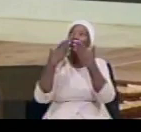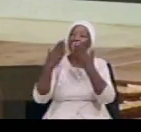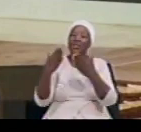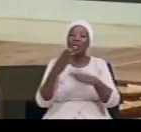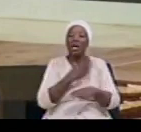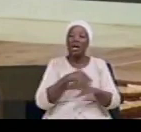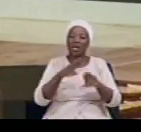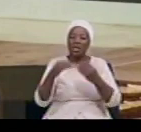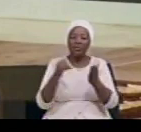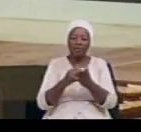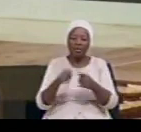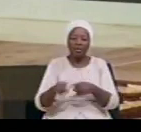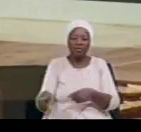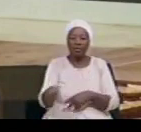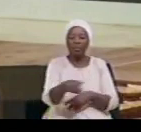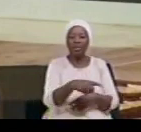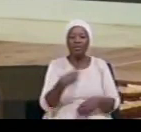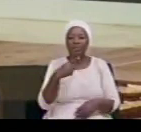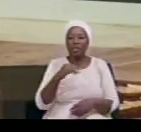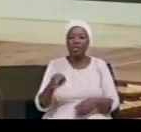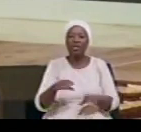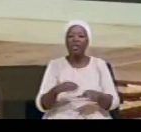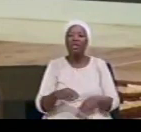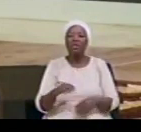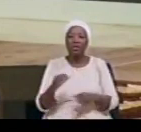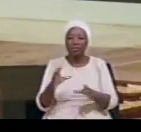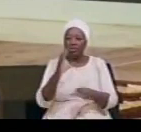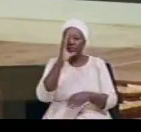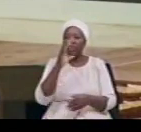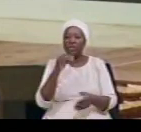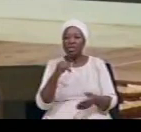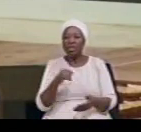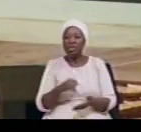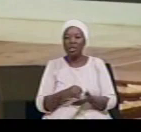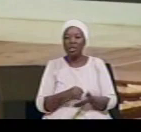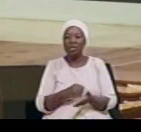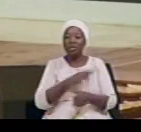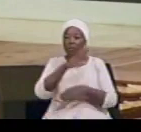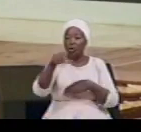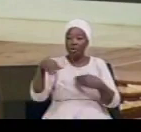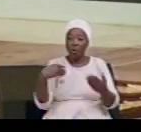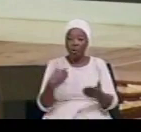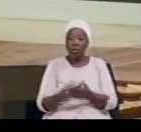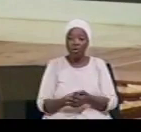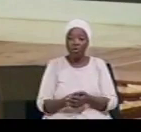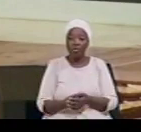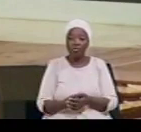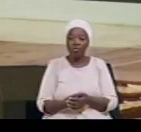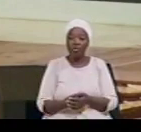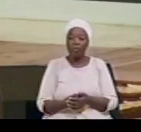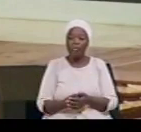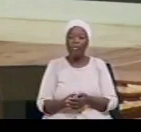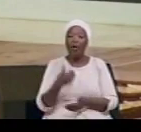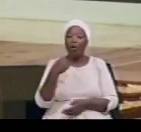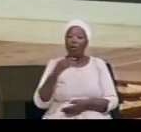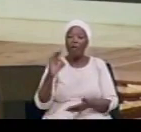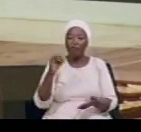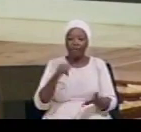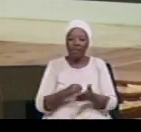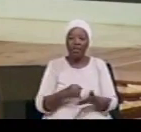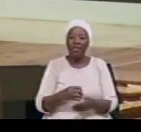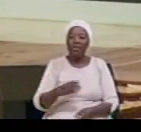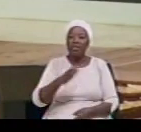them, saying, drink ye all of it. Drink ye